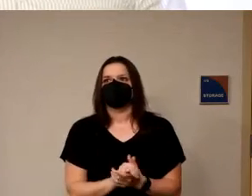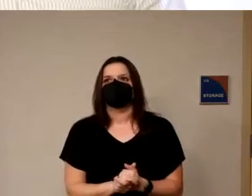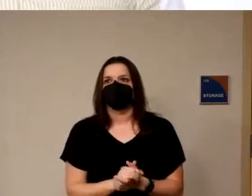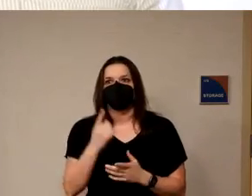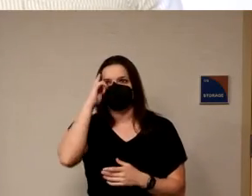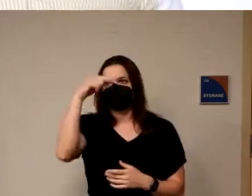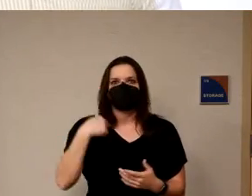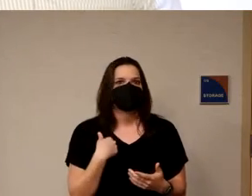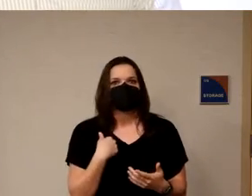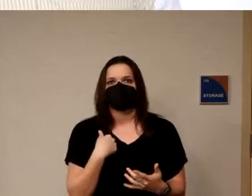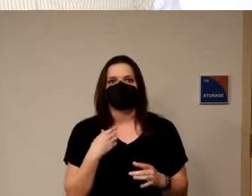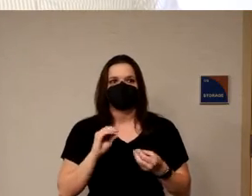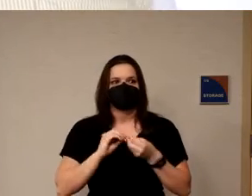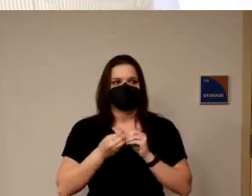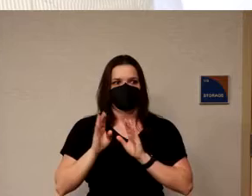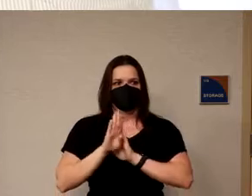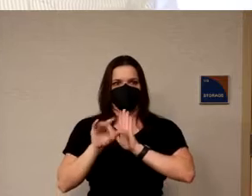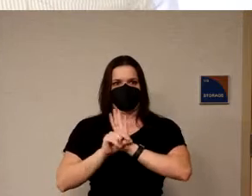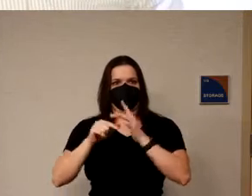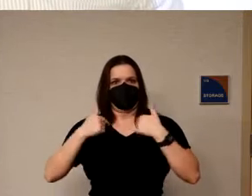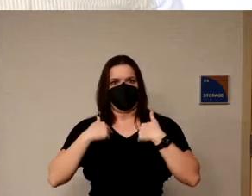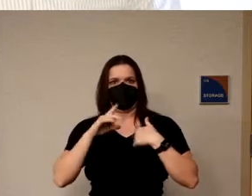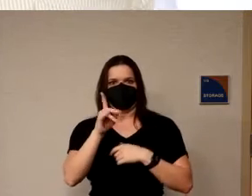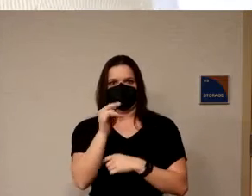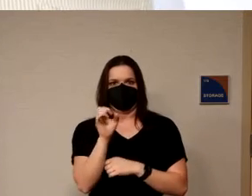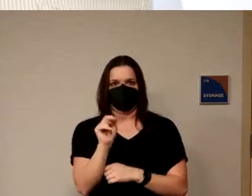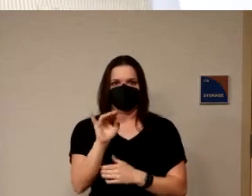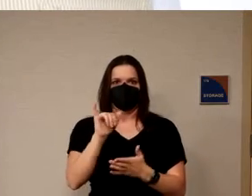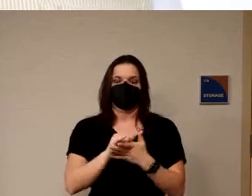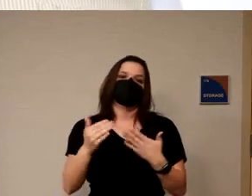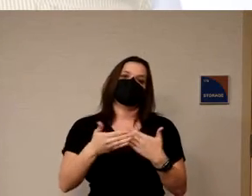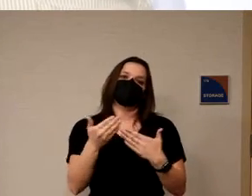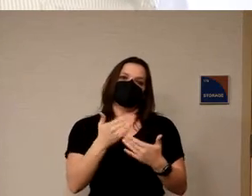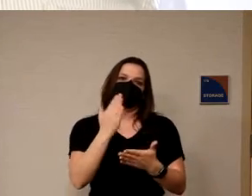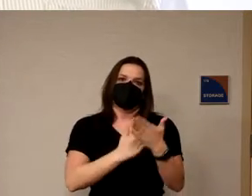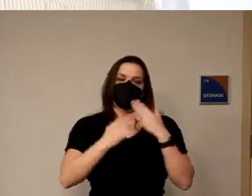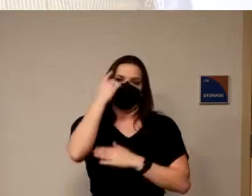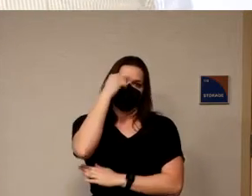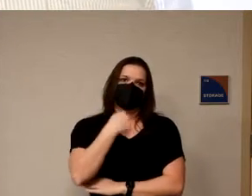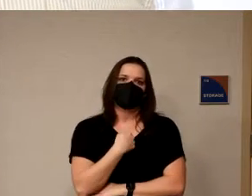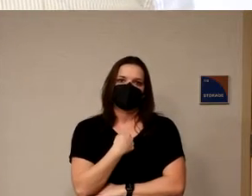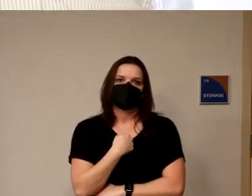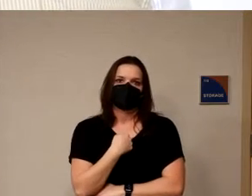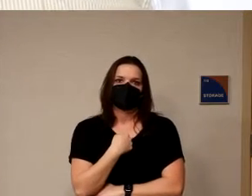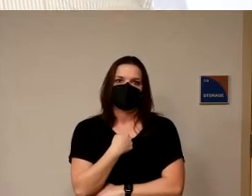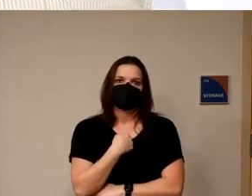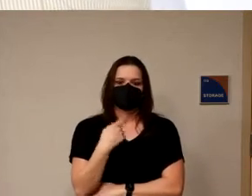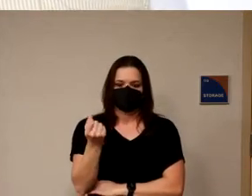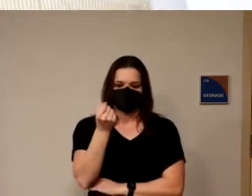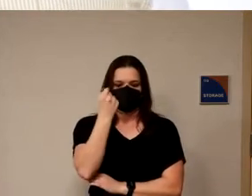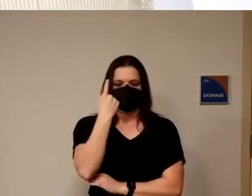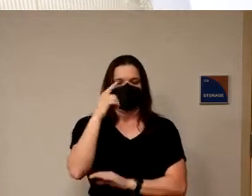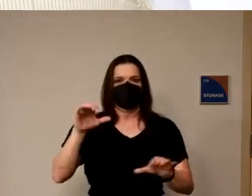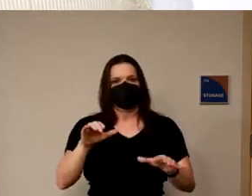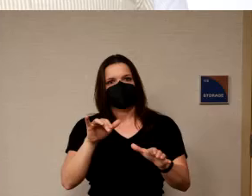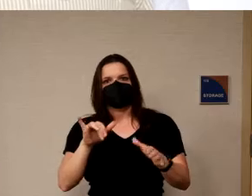for me, coming from a numbers background, the deviation part is the easiest part for me to grasp, and so that